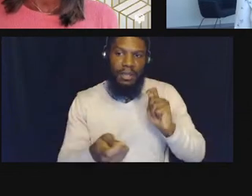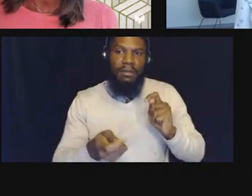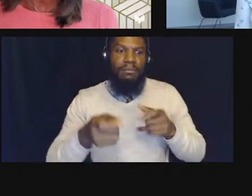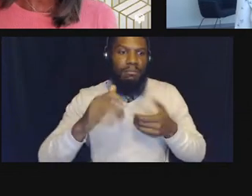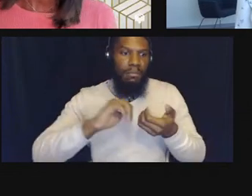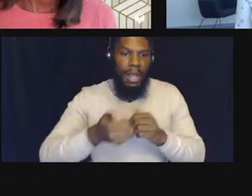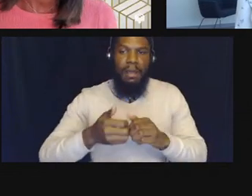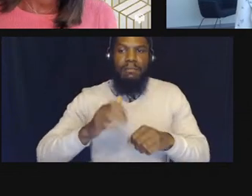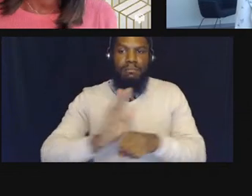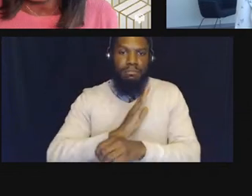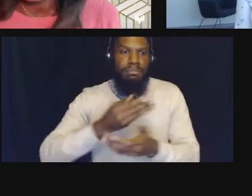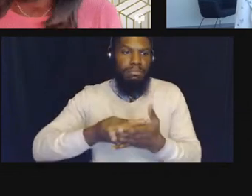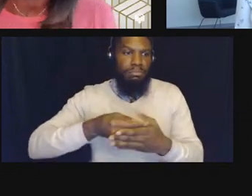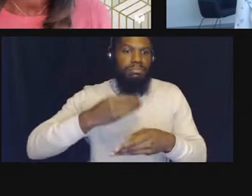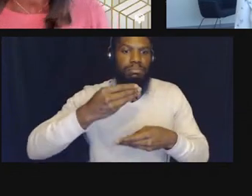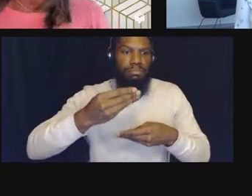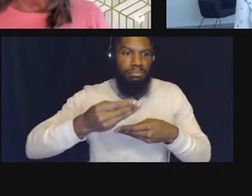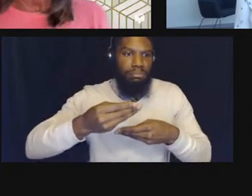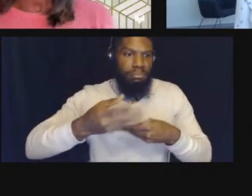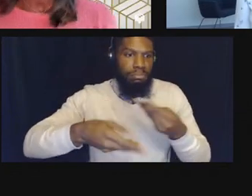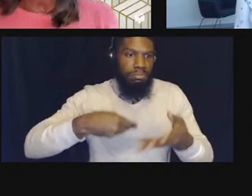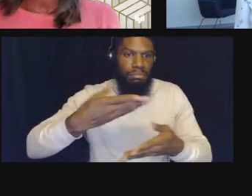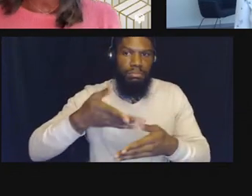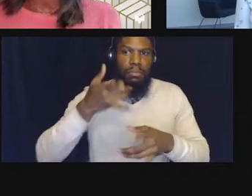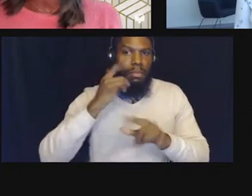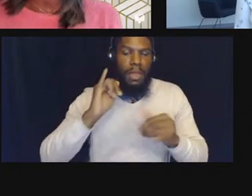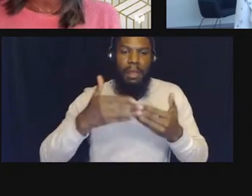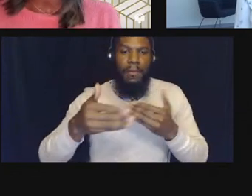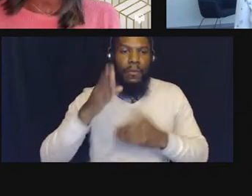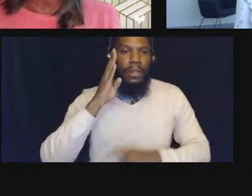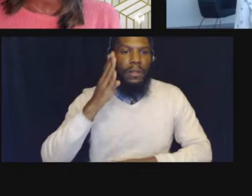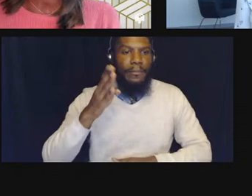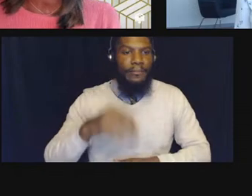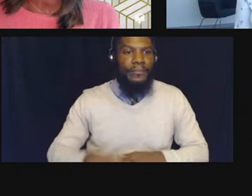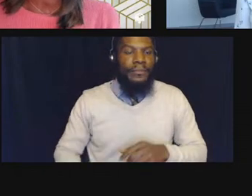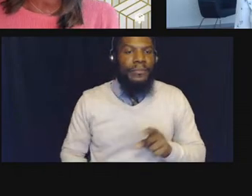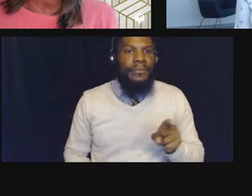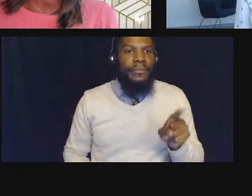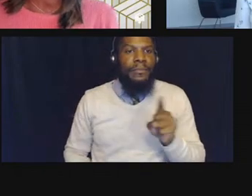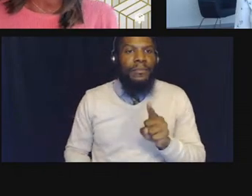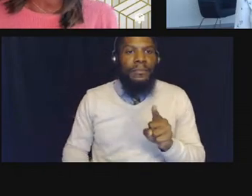And I just want to thank you, Maria, for tackling that. I want to